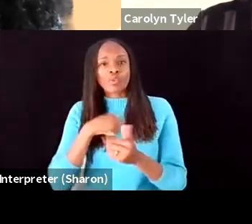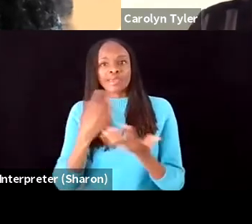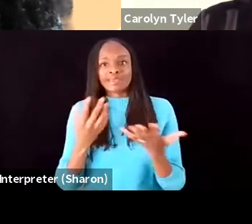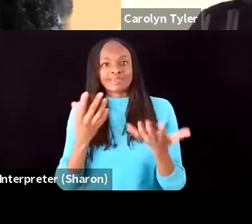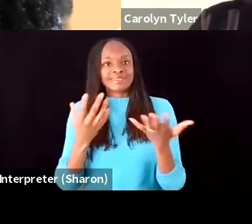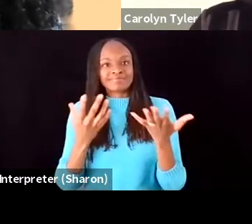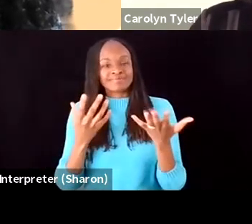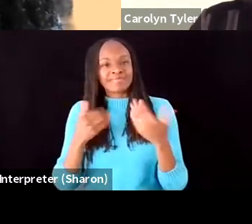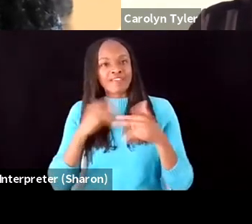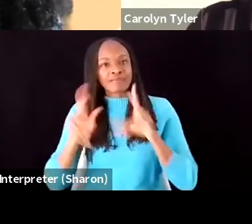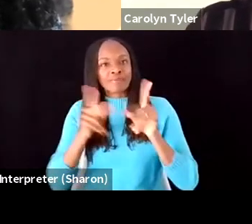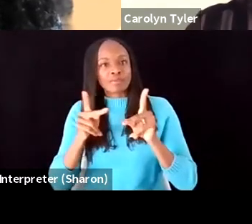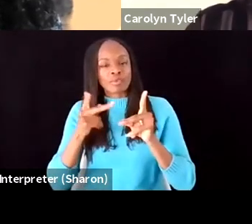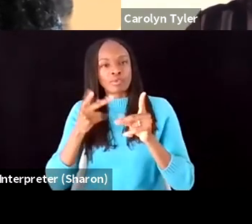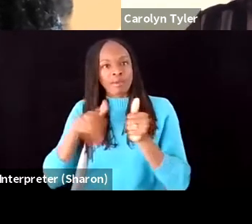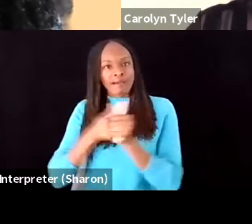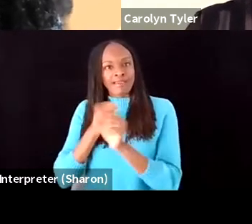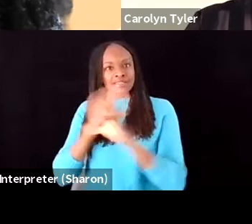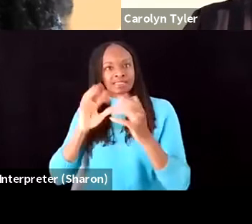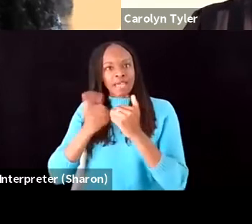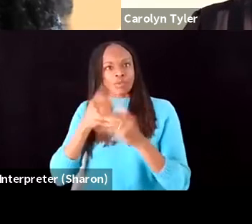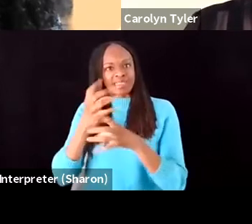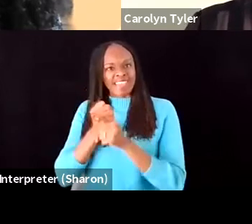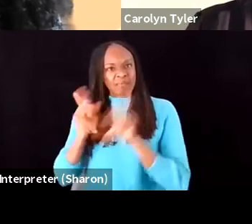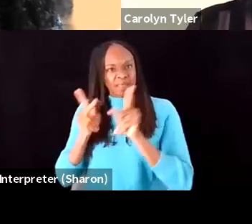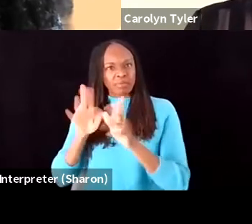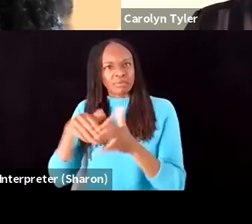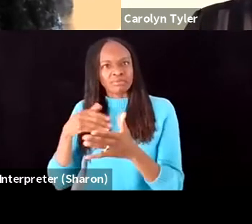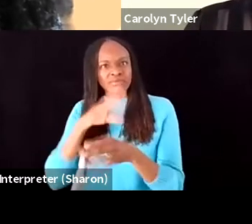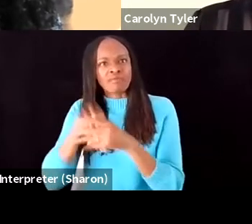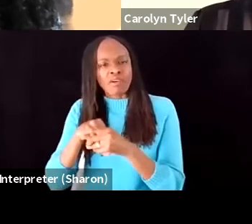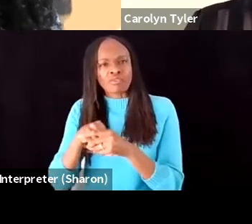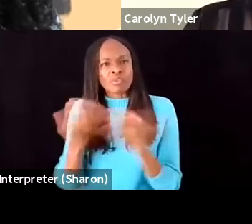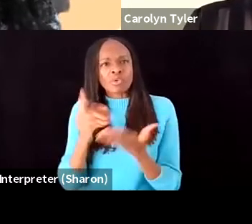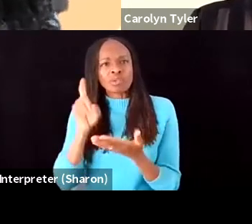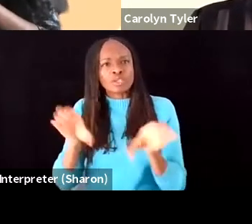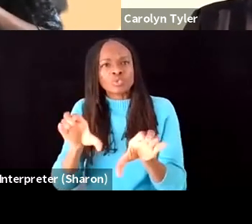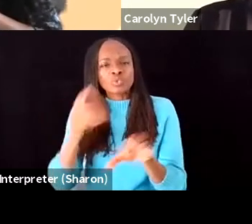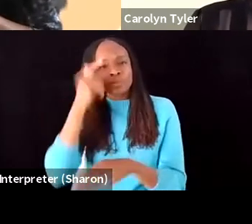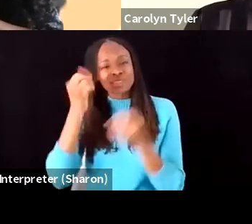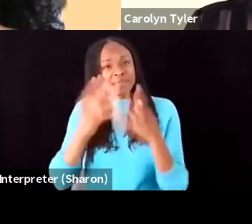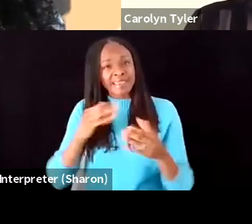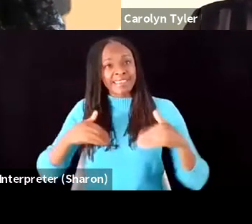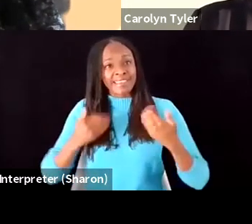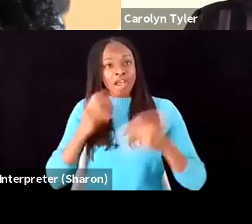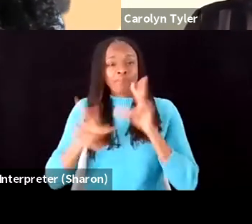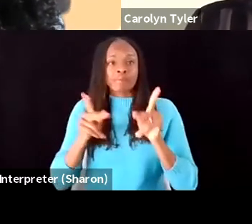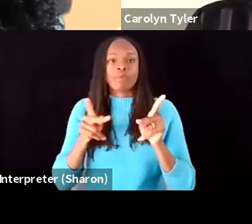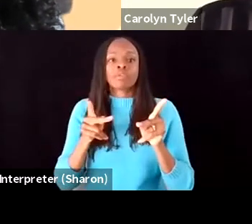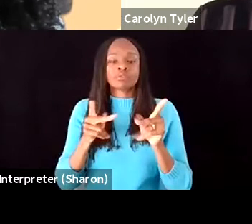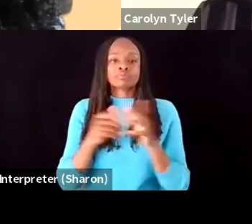people behind the scenes? What is it going to take? Because a lot of young people coming out